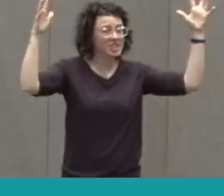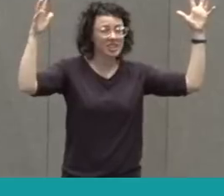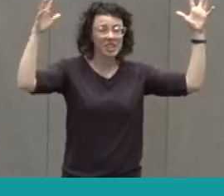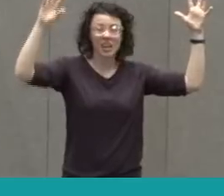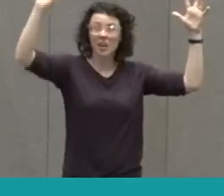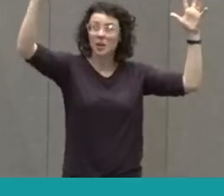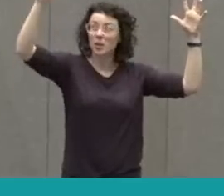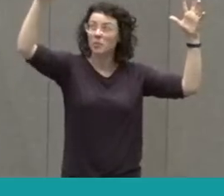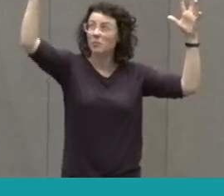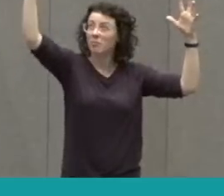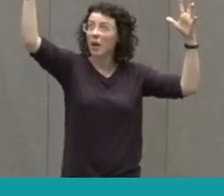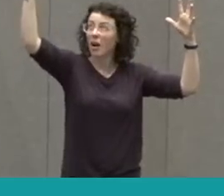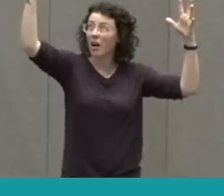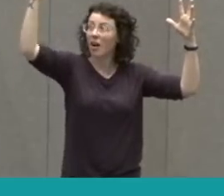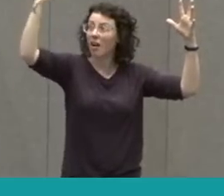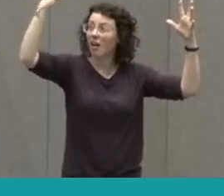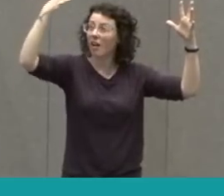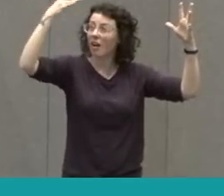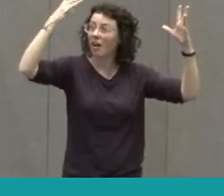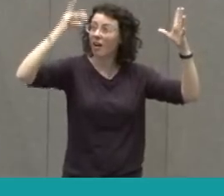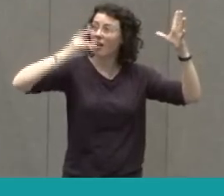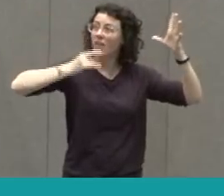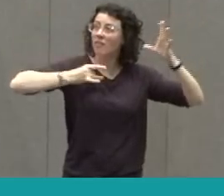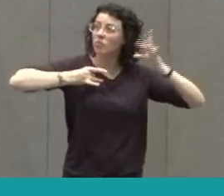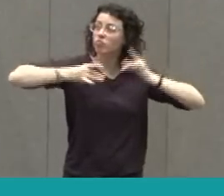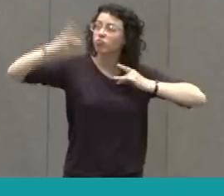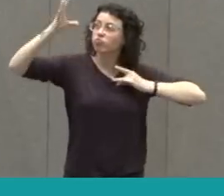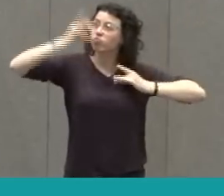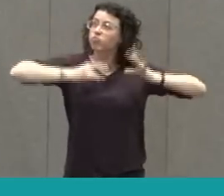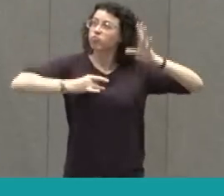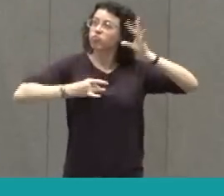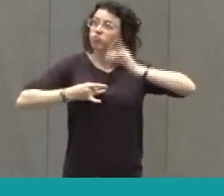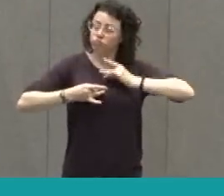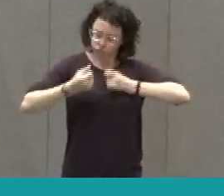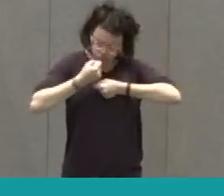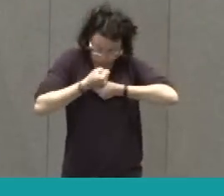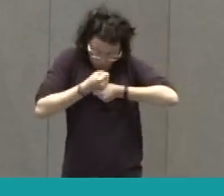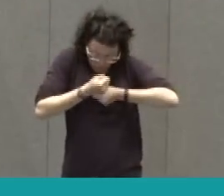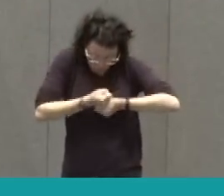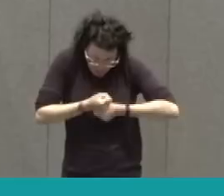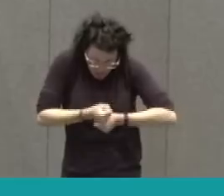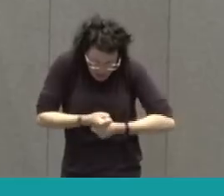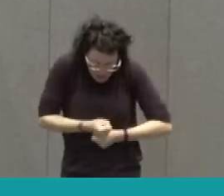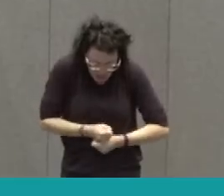in silent mystery, they made oxygen for you to breathe.